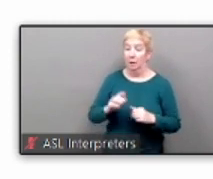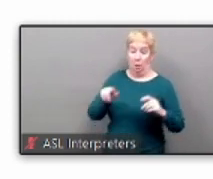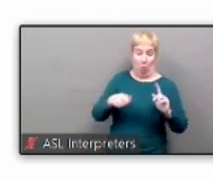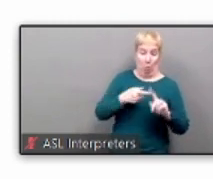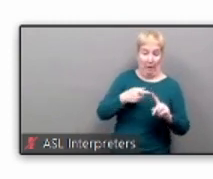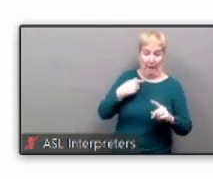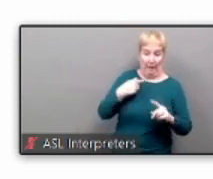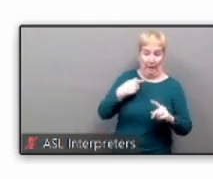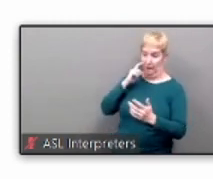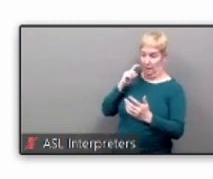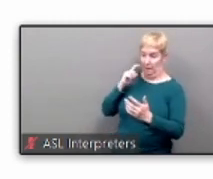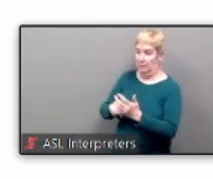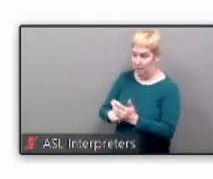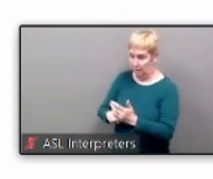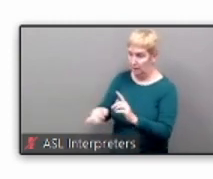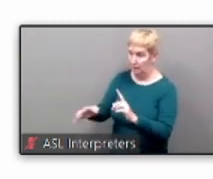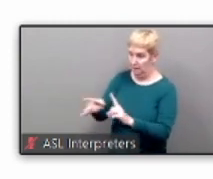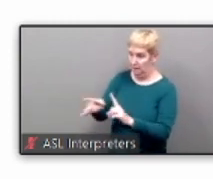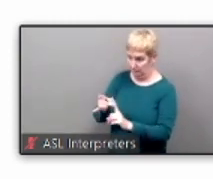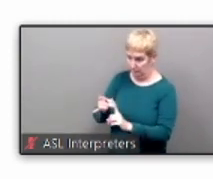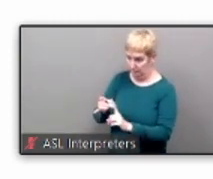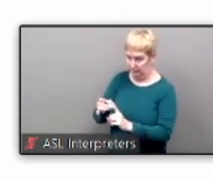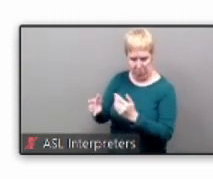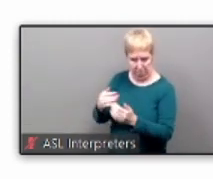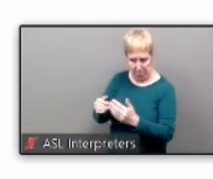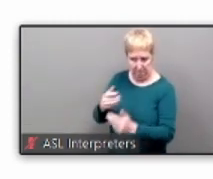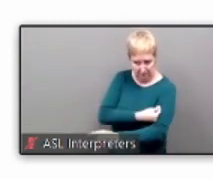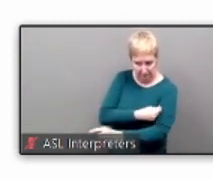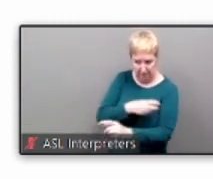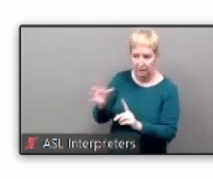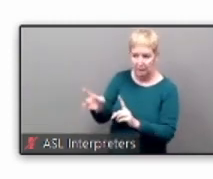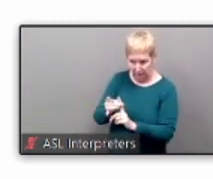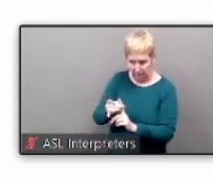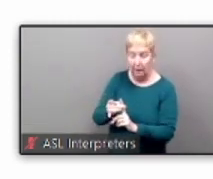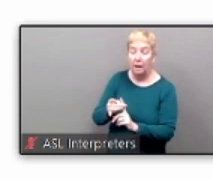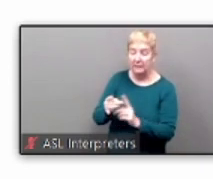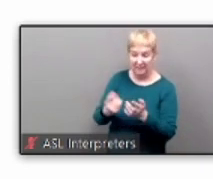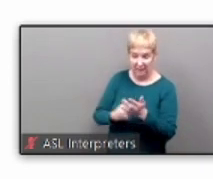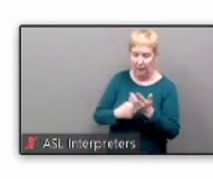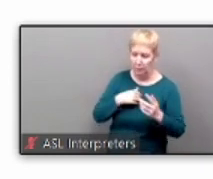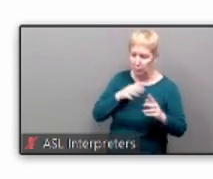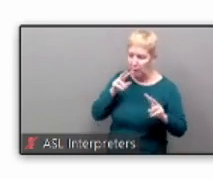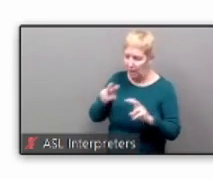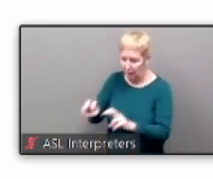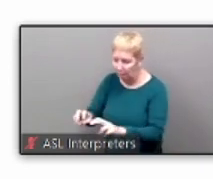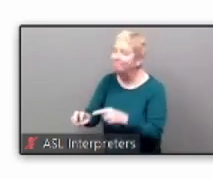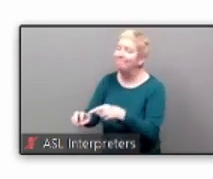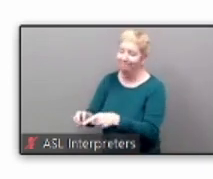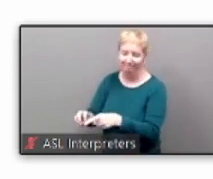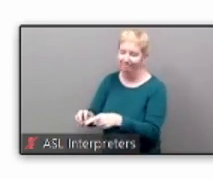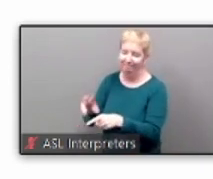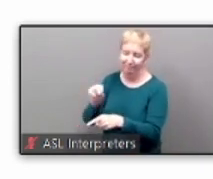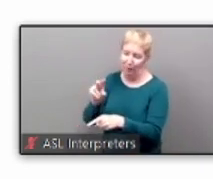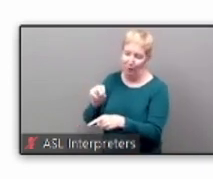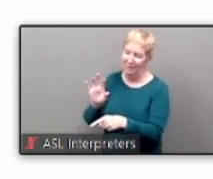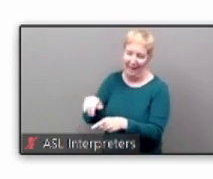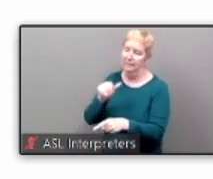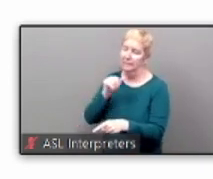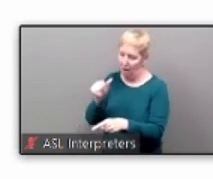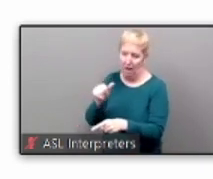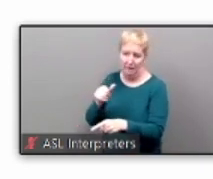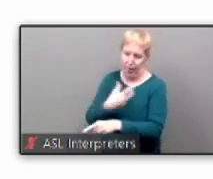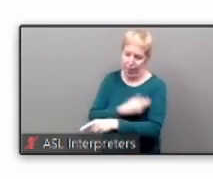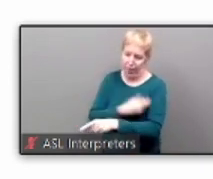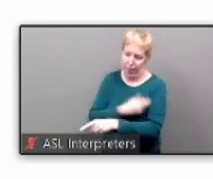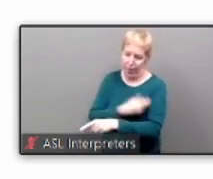our surveillance system. And again, after further investigation, not all will be determined to be true vaccine breakthrough